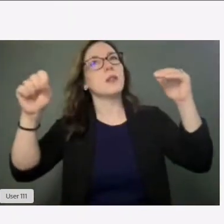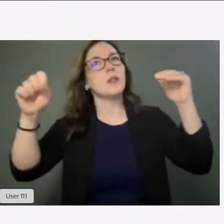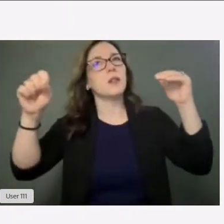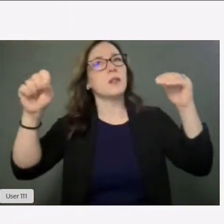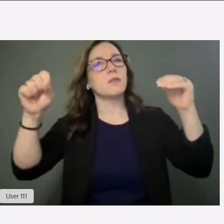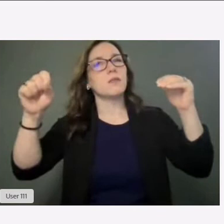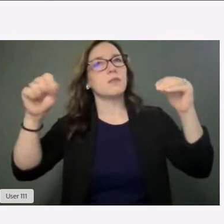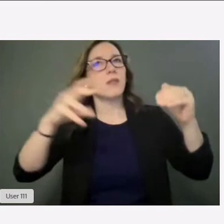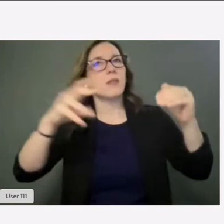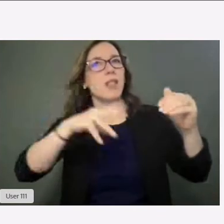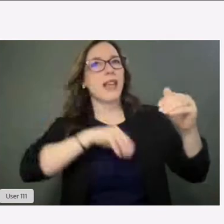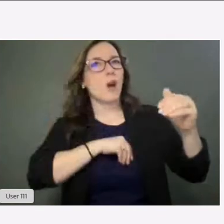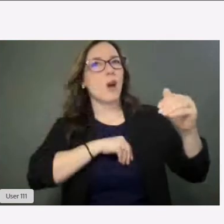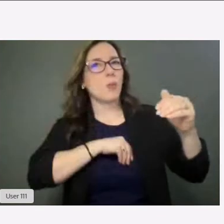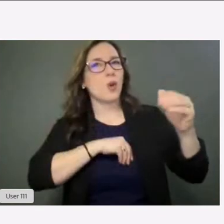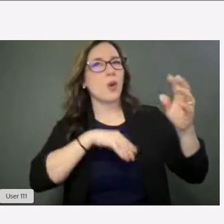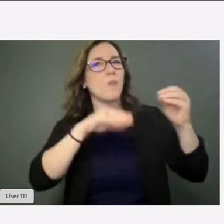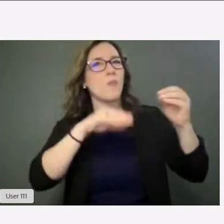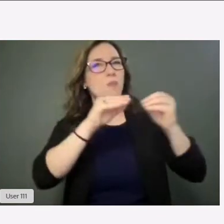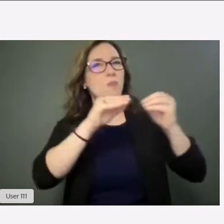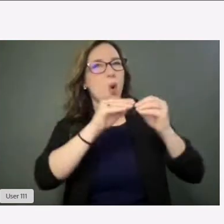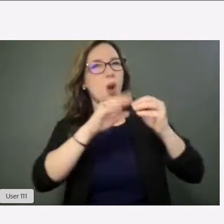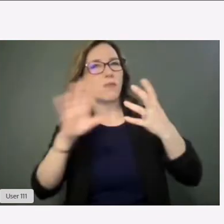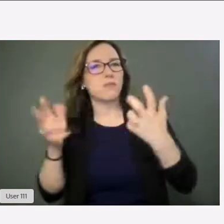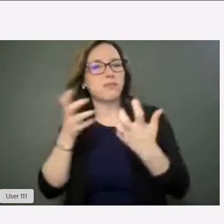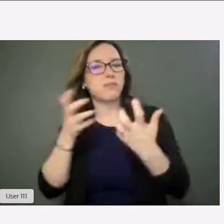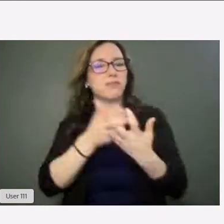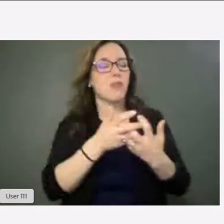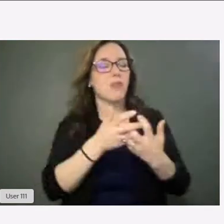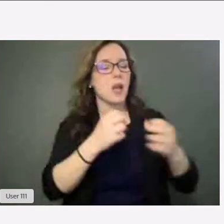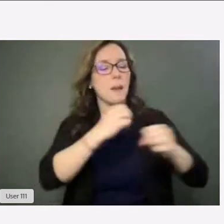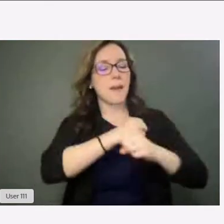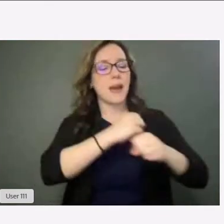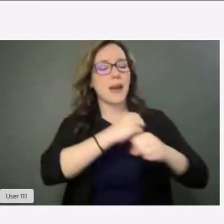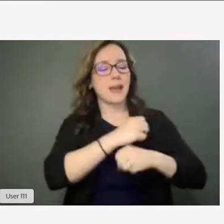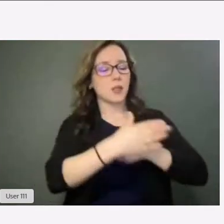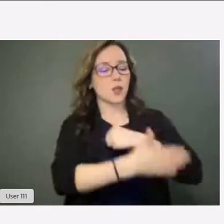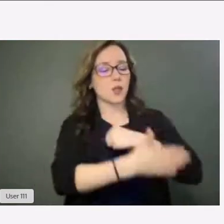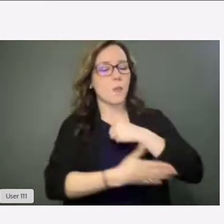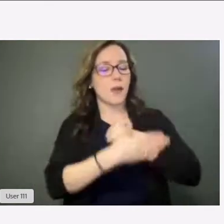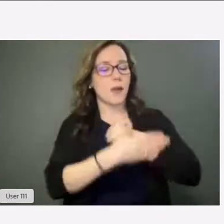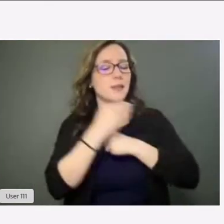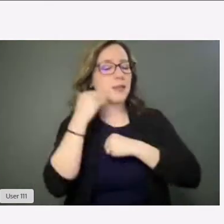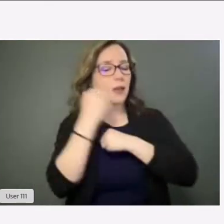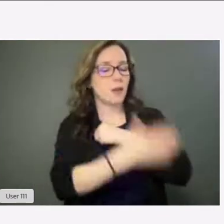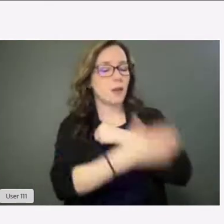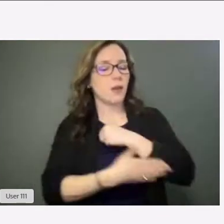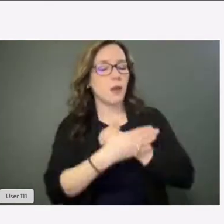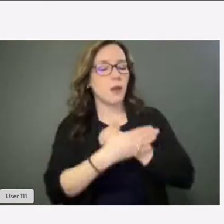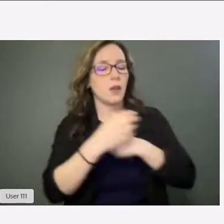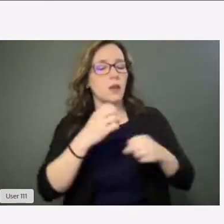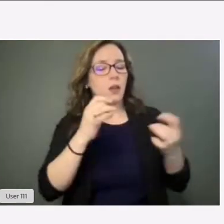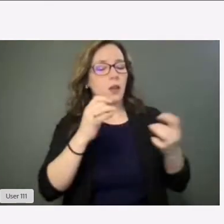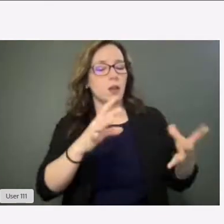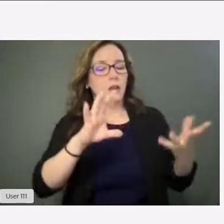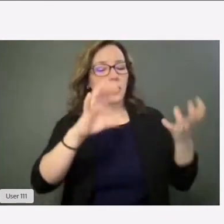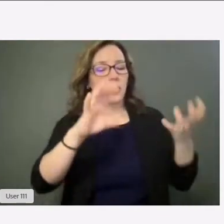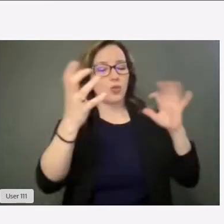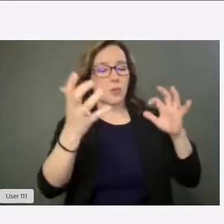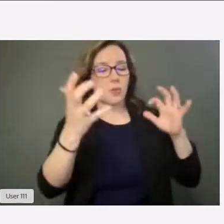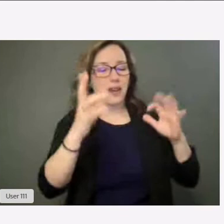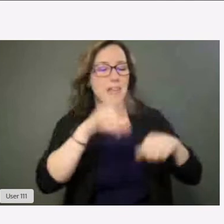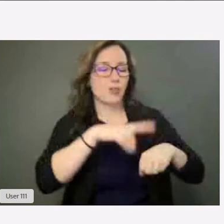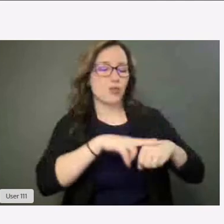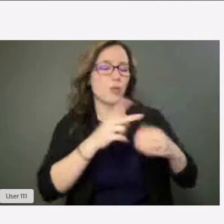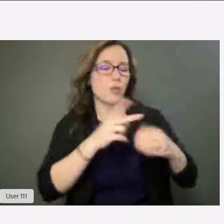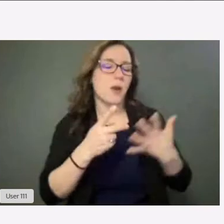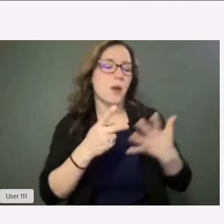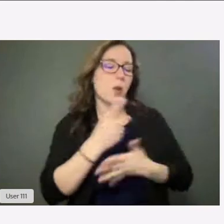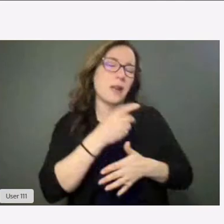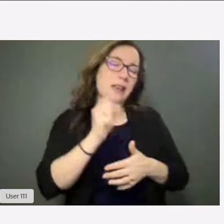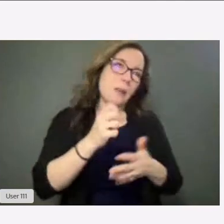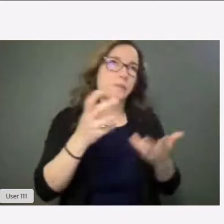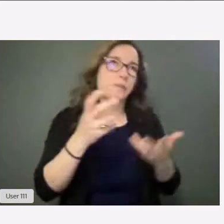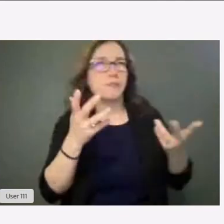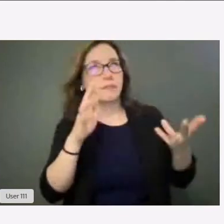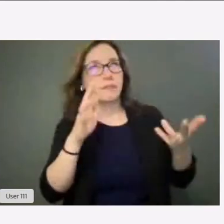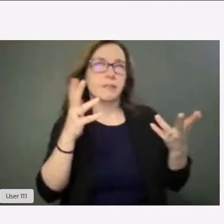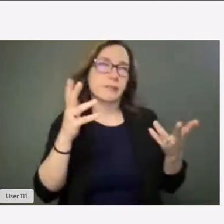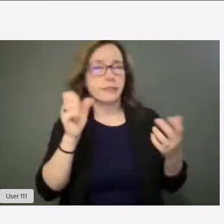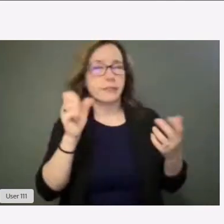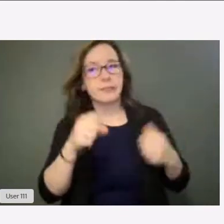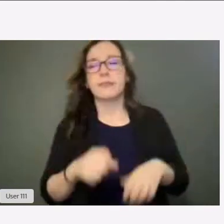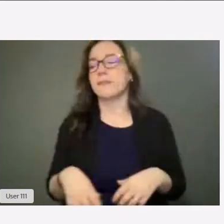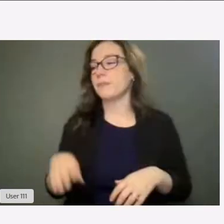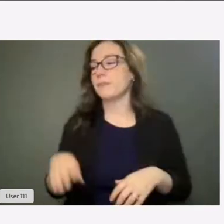allowable, probably more aligned with the Combating Domestic Violence and Extremism national priority area, but yes. Okay.